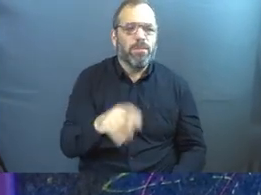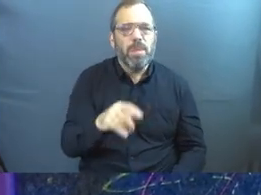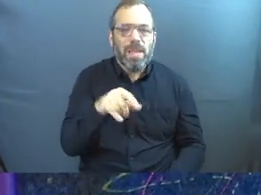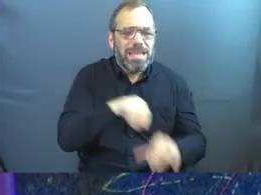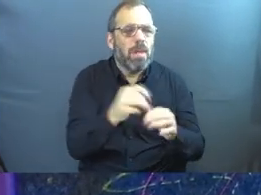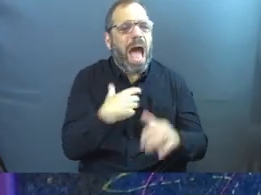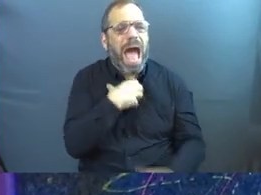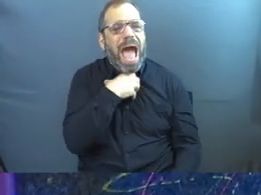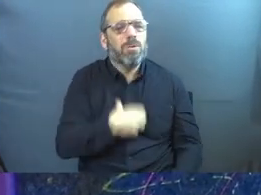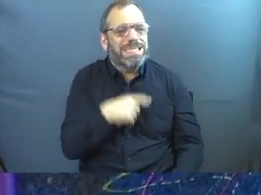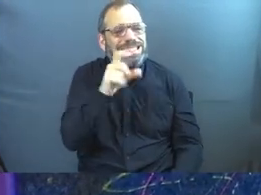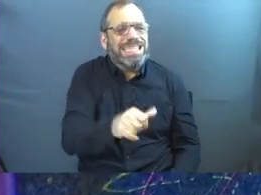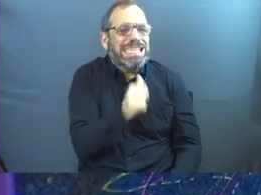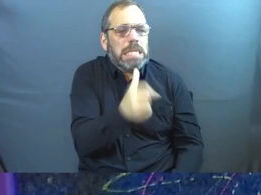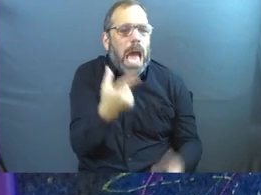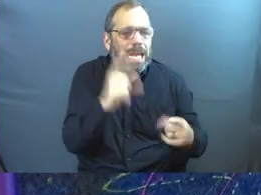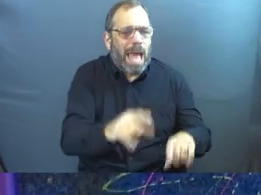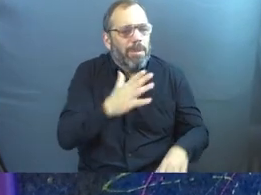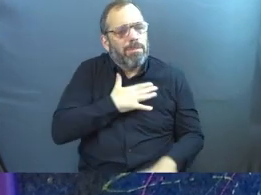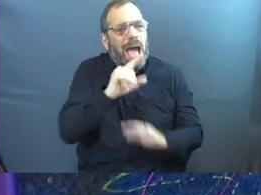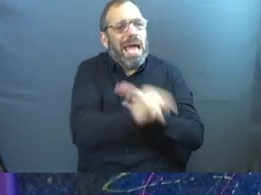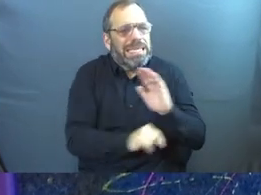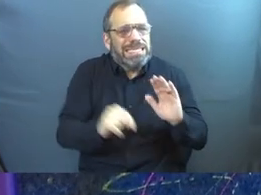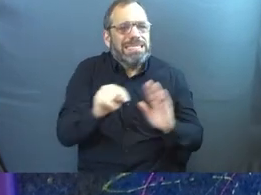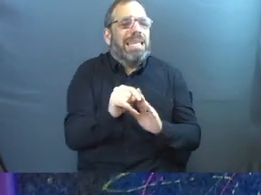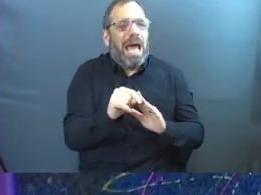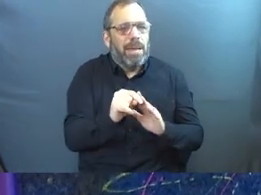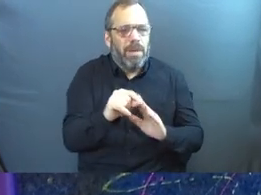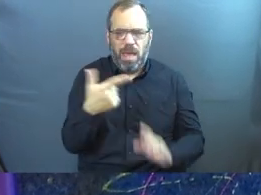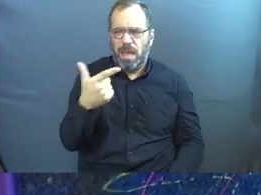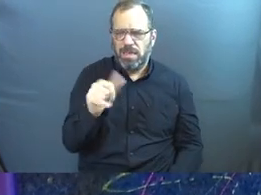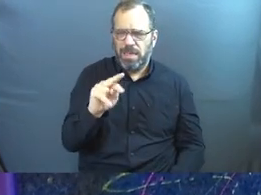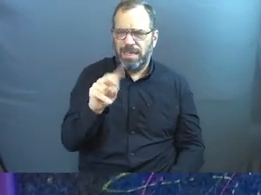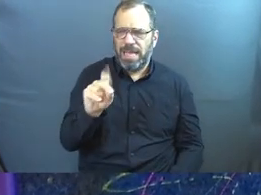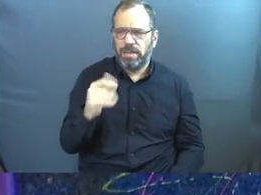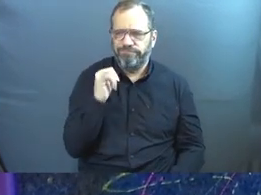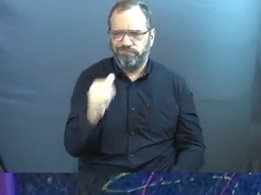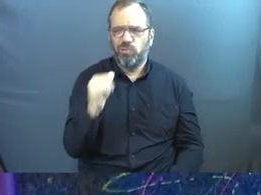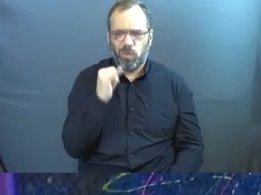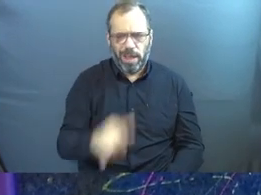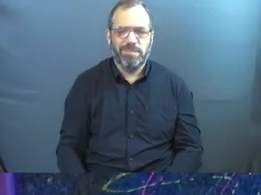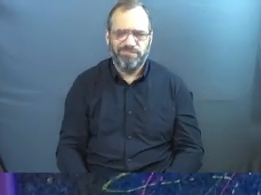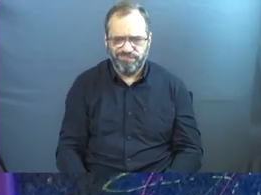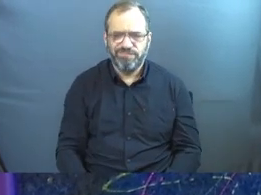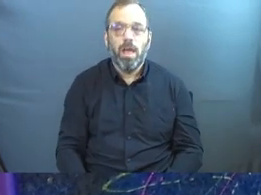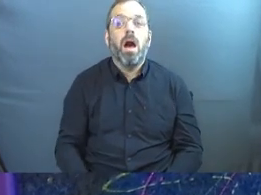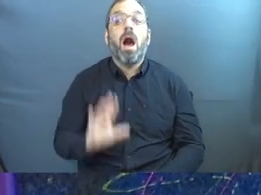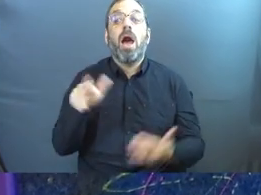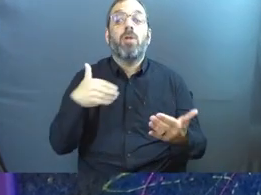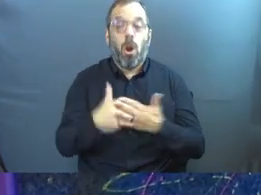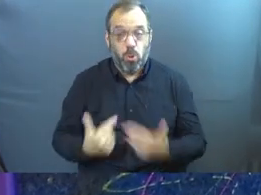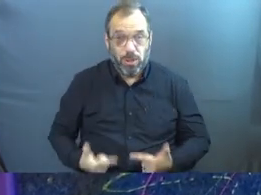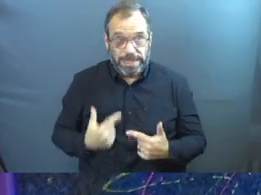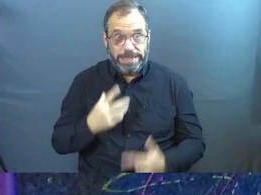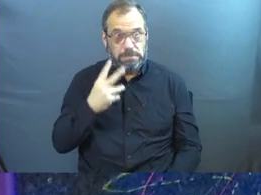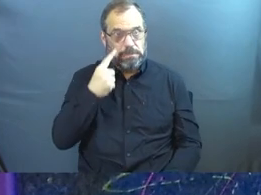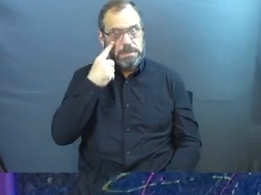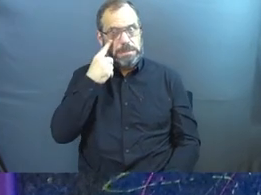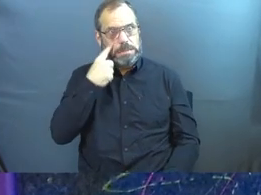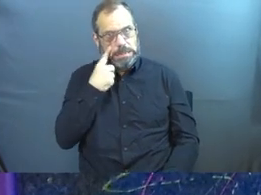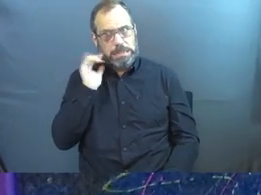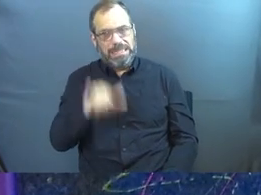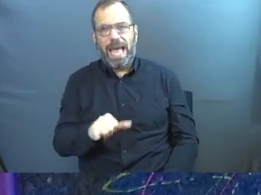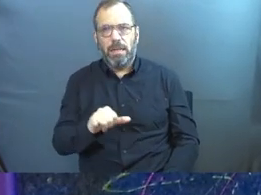in the book, I wish it need not have happened in my time. And Gandalf said, so do I. And so do all who live to see such